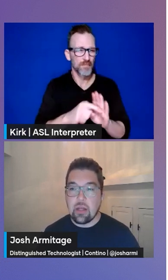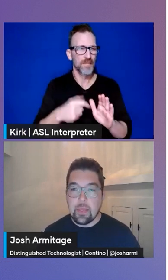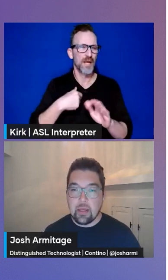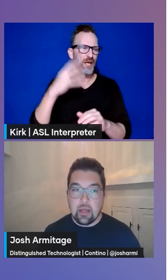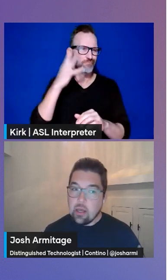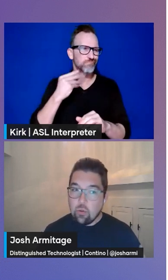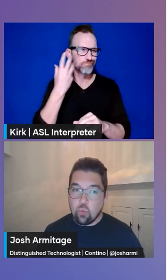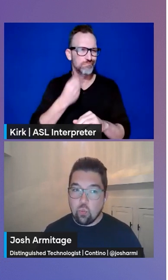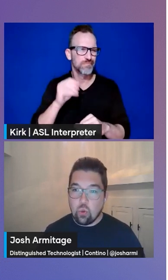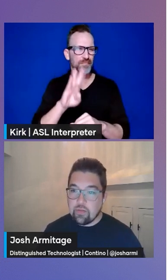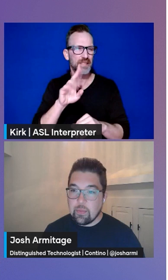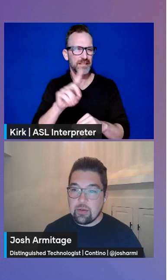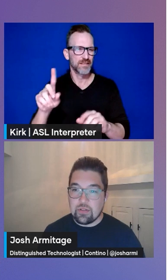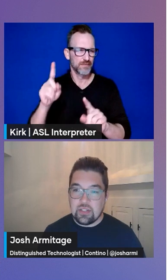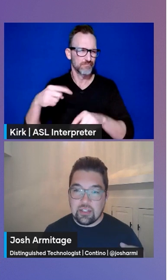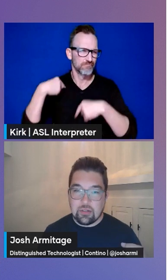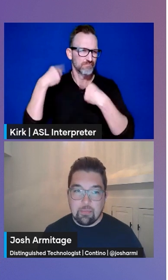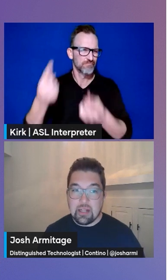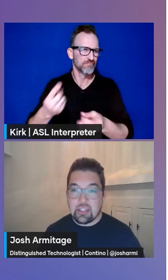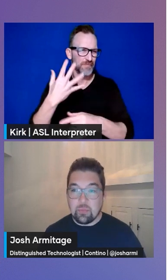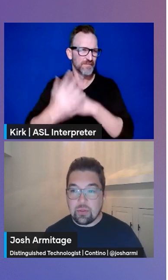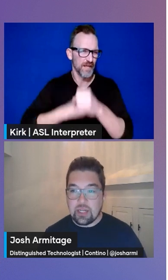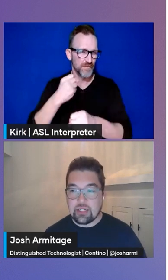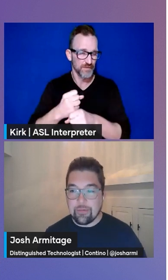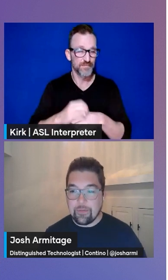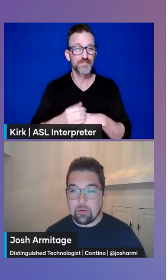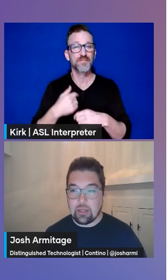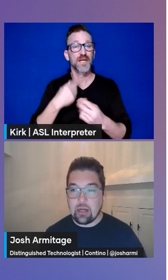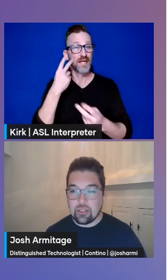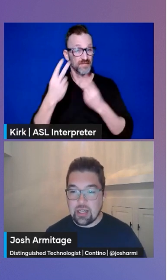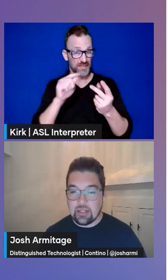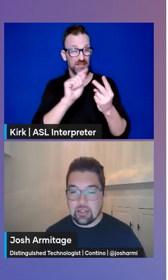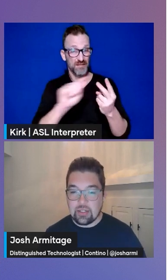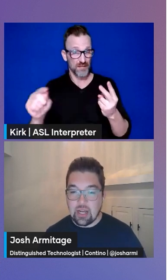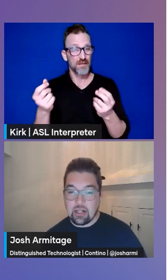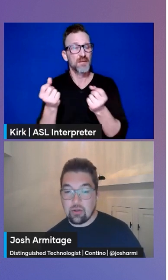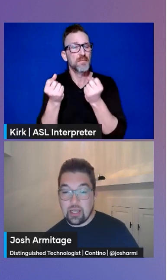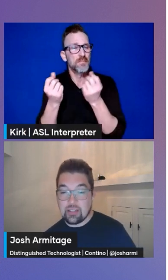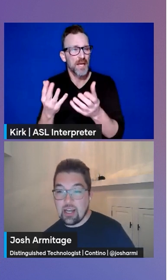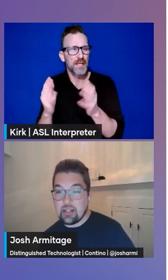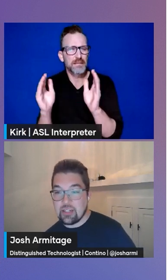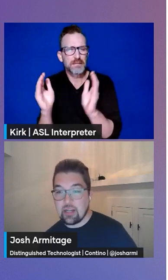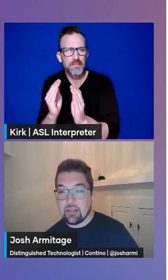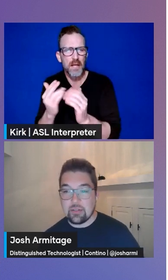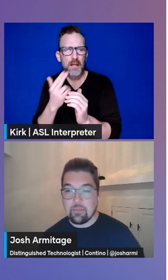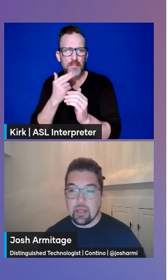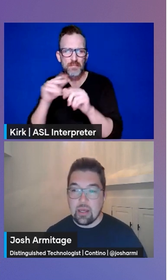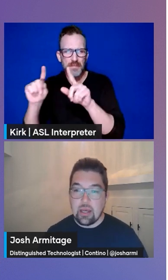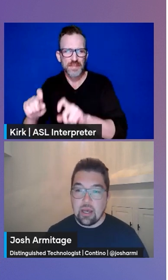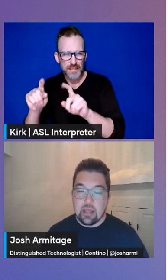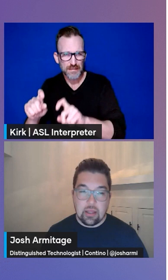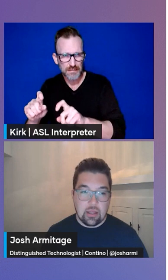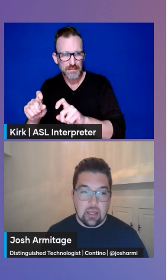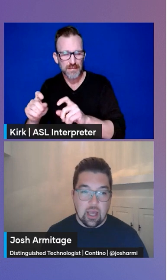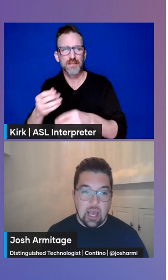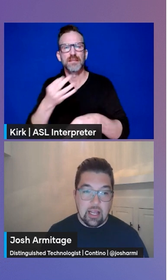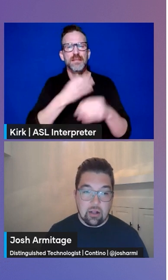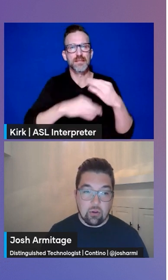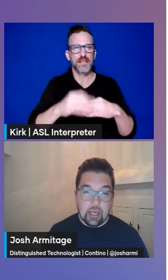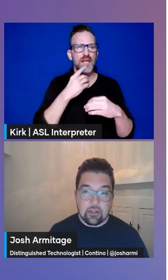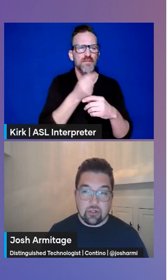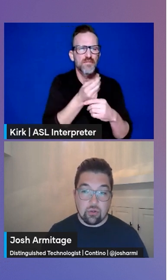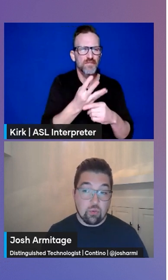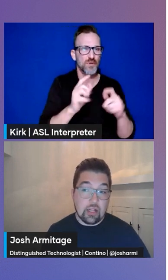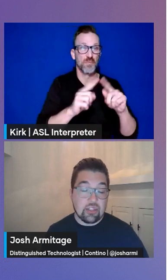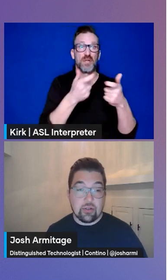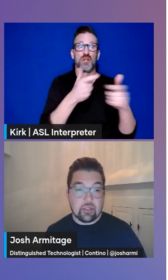now. One of the big ones is many small tests over fewer larger tests, and I'll get to that in a second. And then I'll